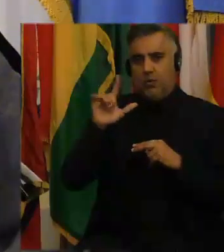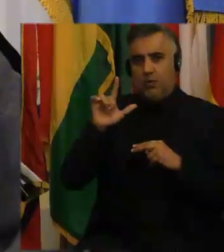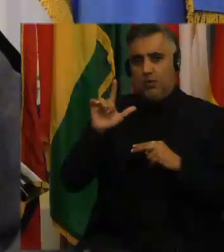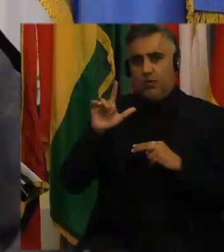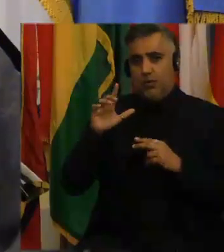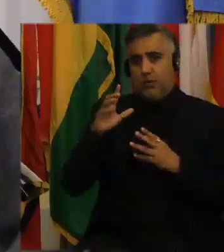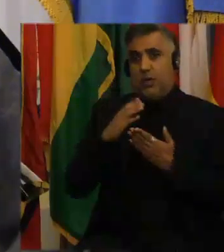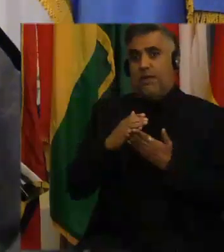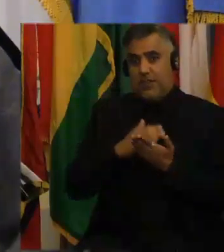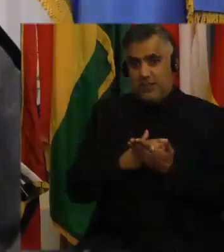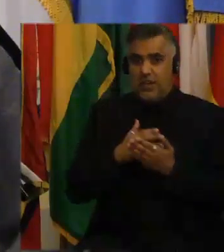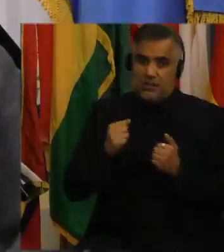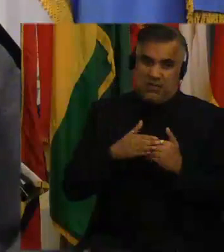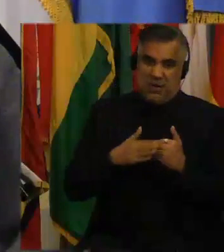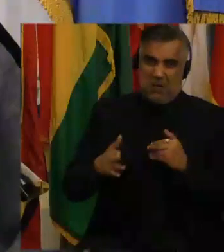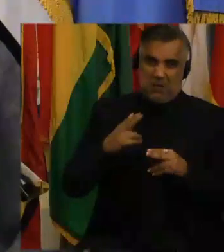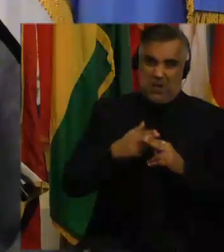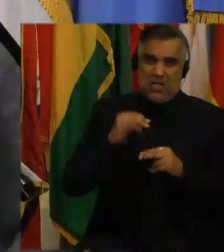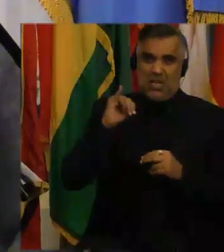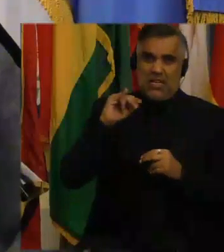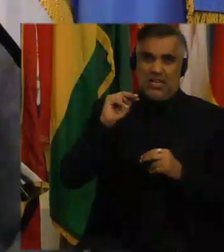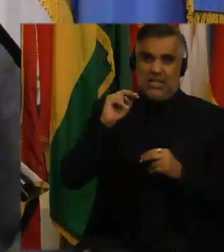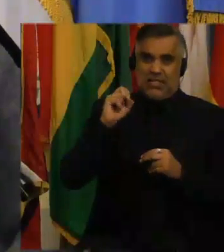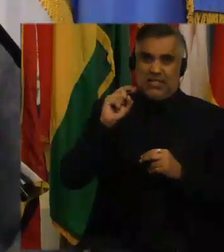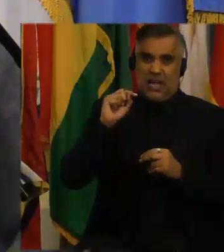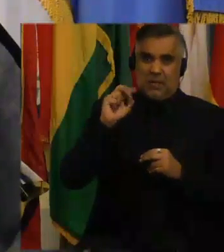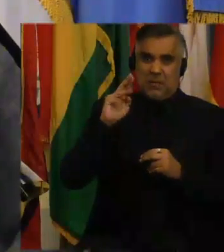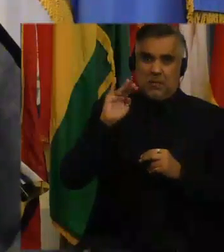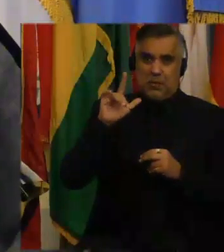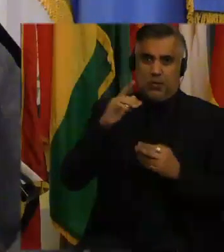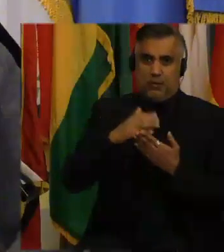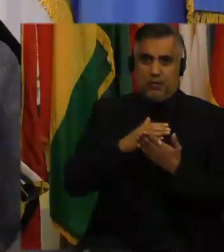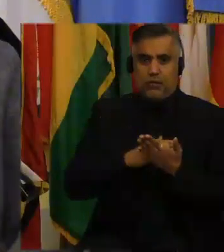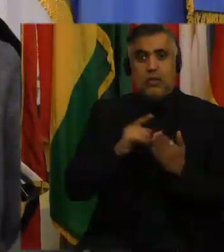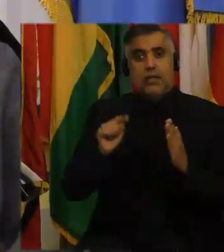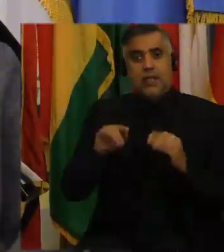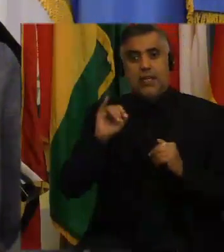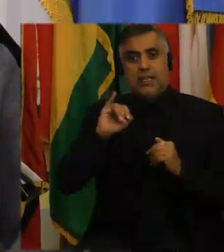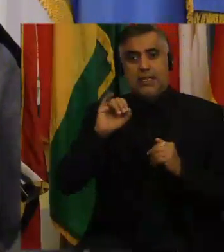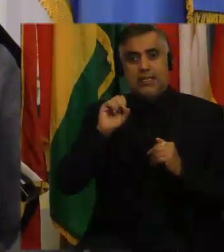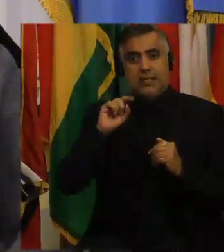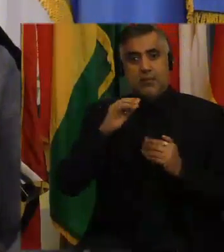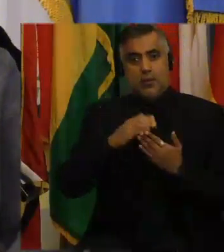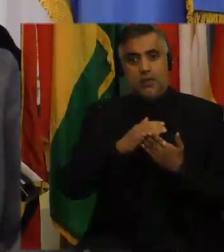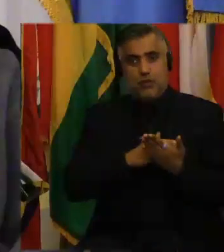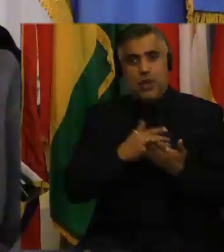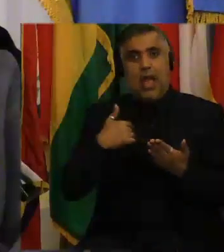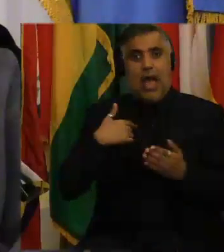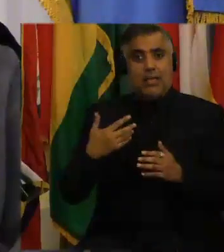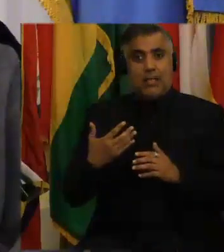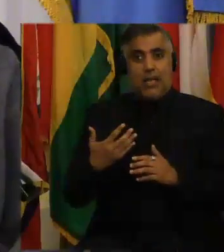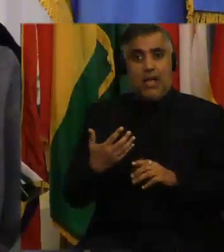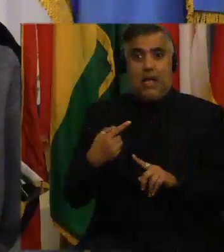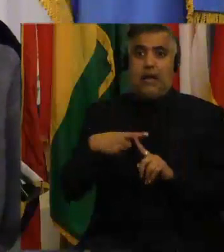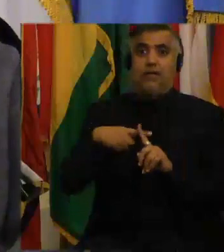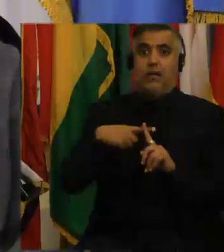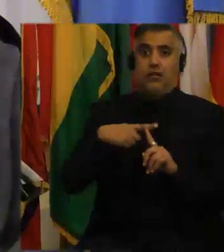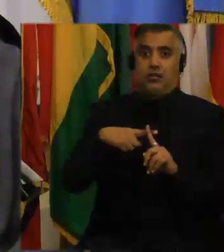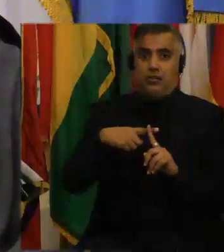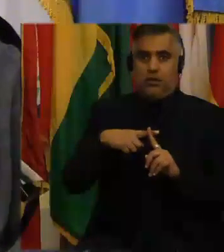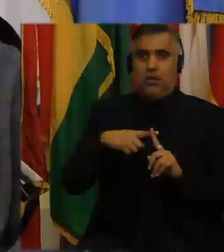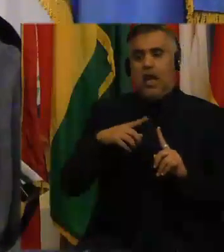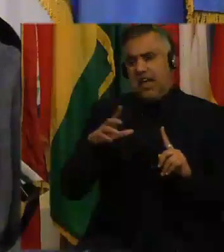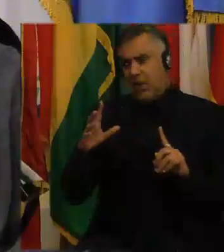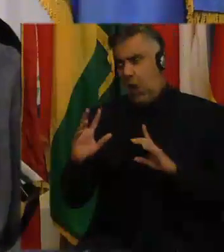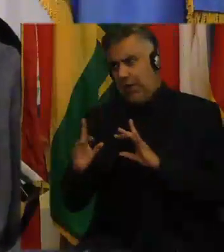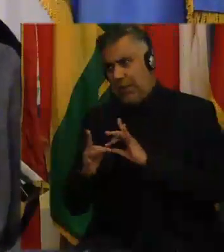will refer to it as the Istanbul Convention. Now, the Istanbul Convention and Grevio has an advantage. As was